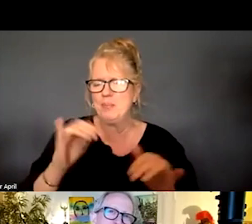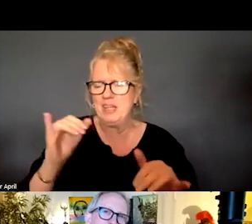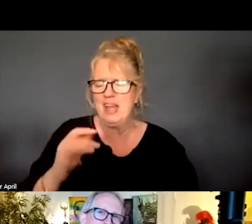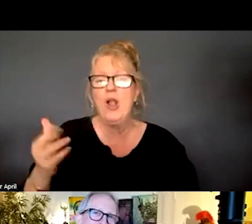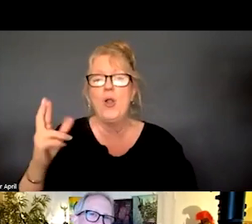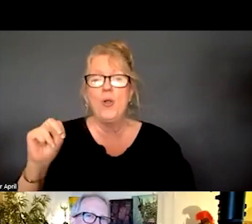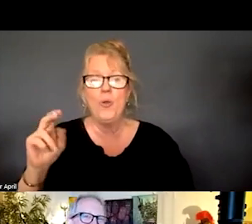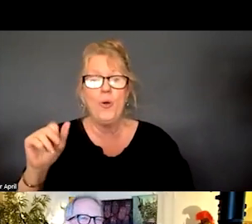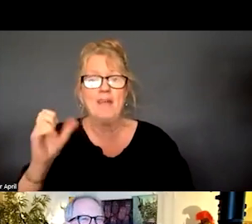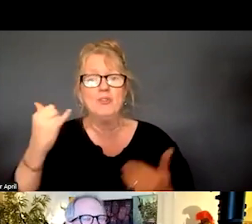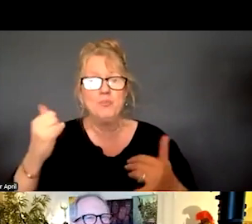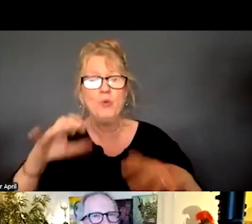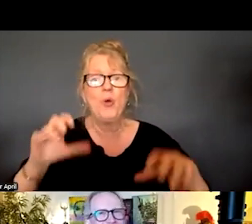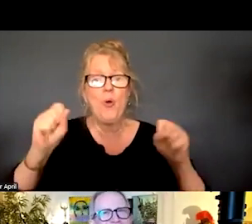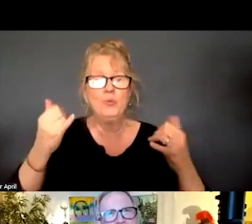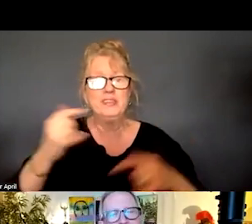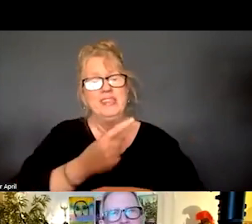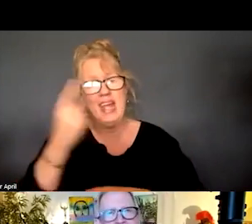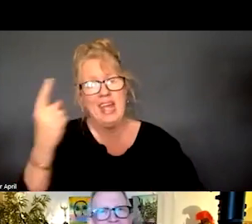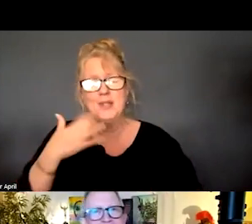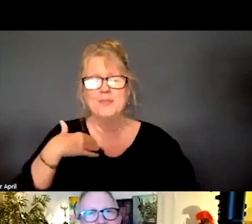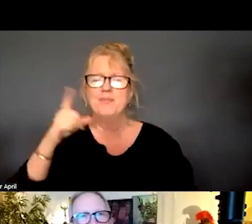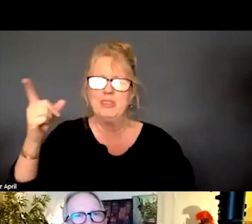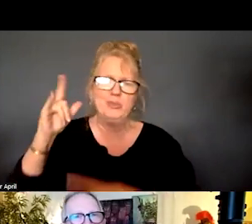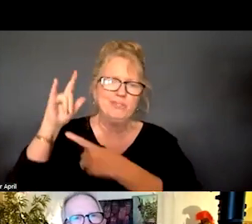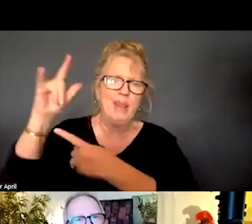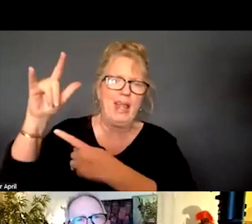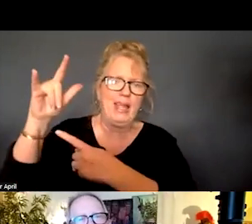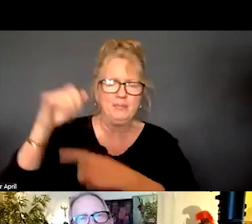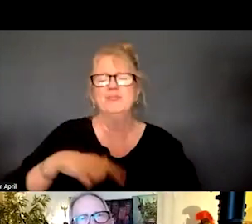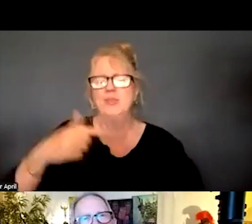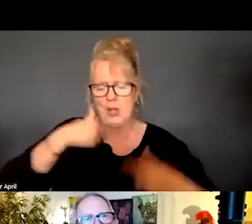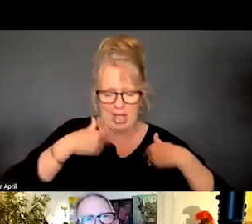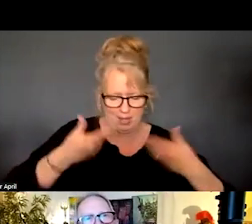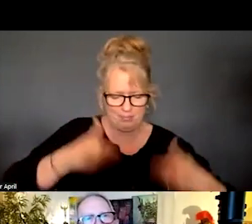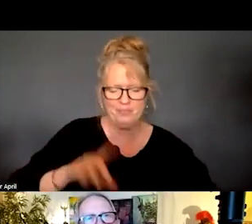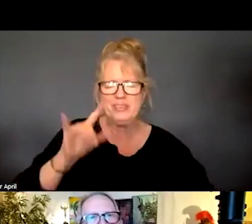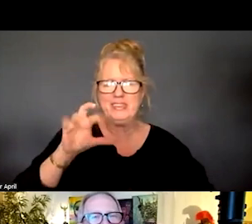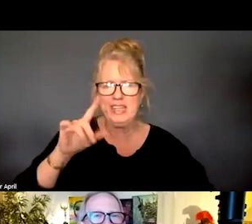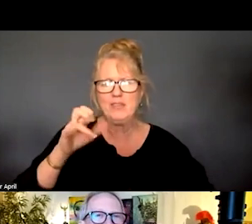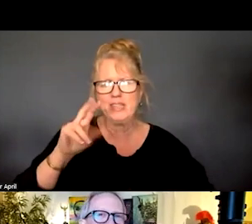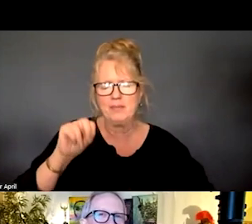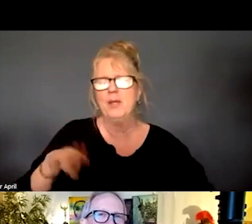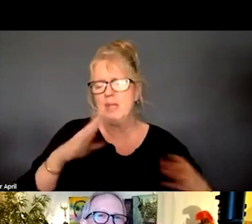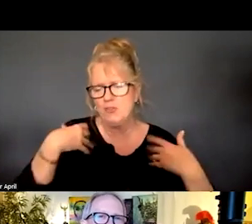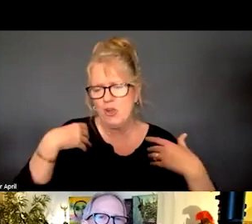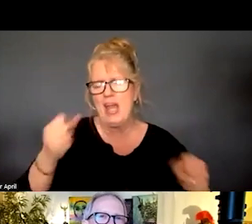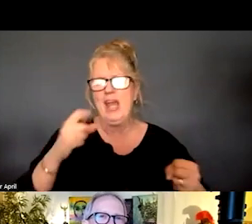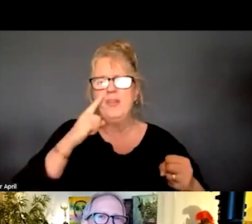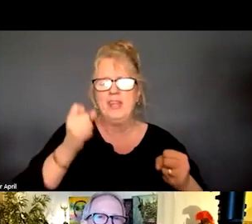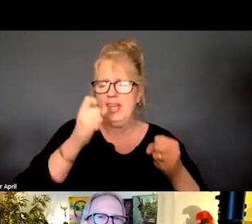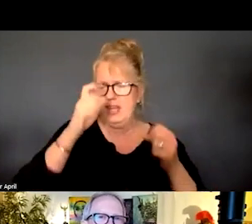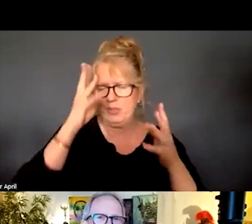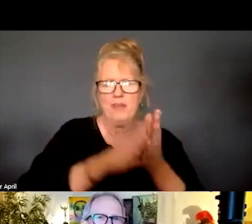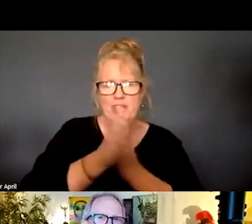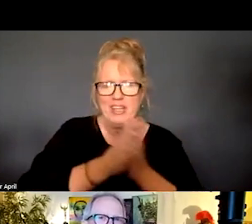supposed to be our host today, but is actually had to be on a plane. So I'm David Covington. I'm with Behavioral Health Link and Recovery Innovations, and